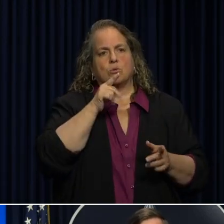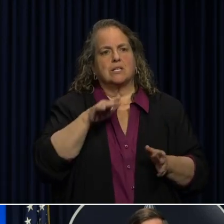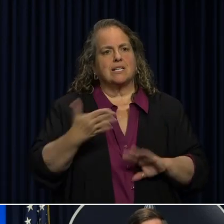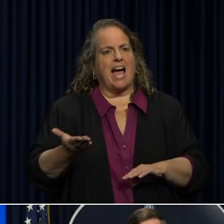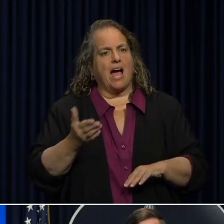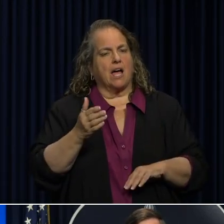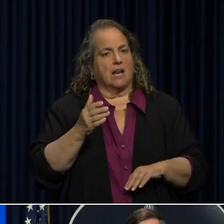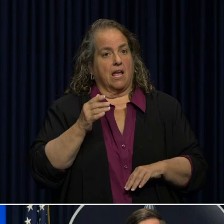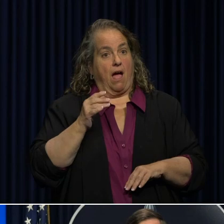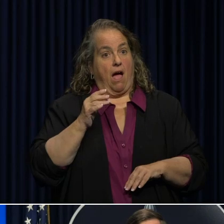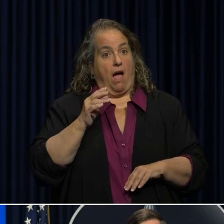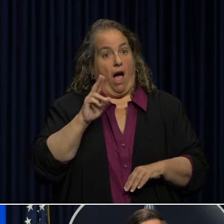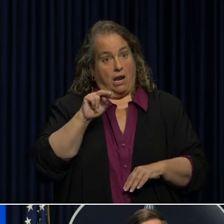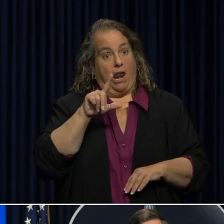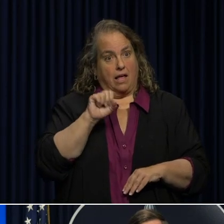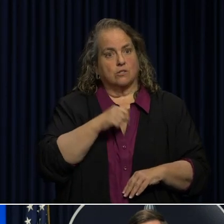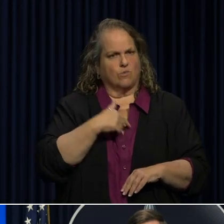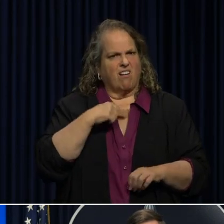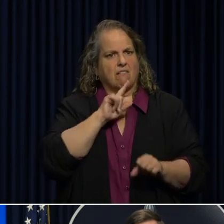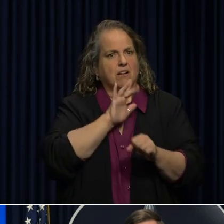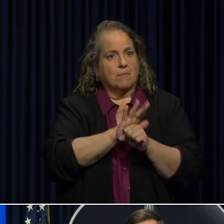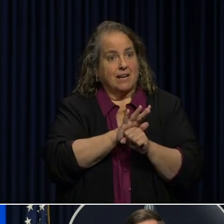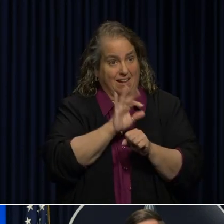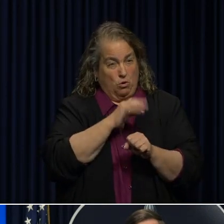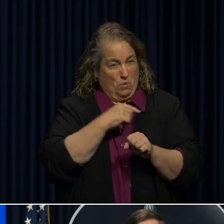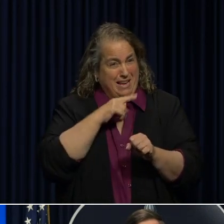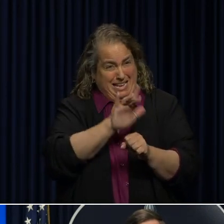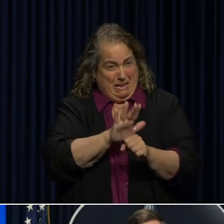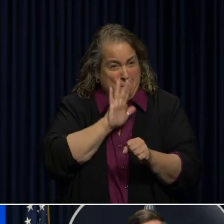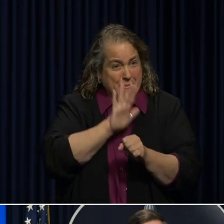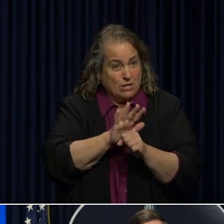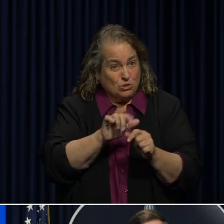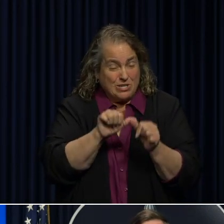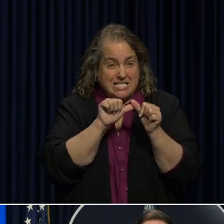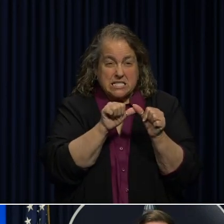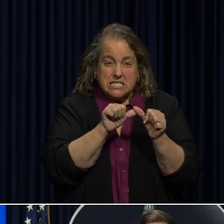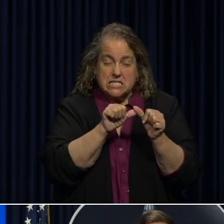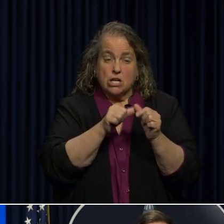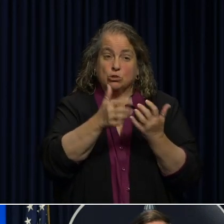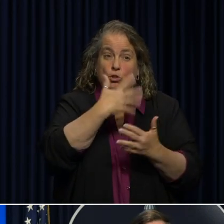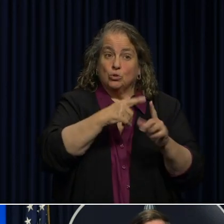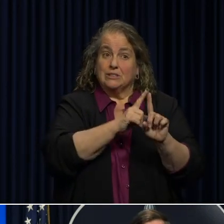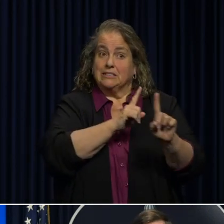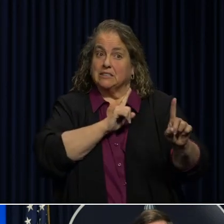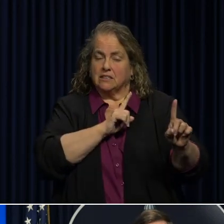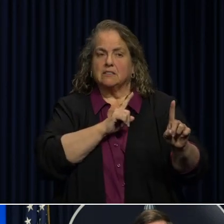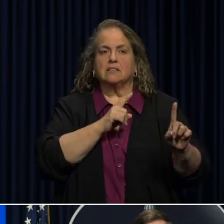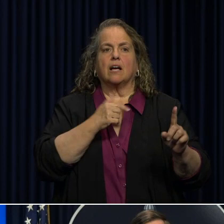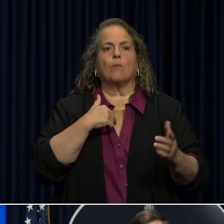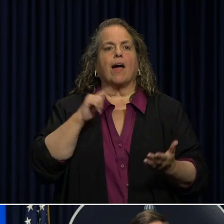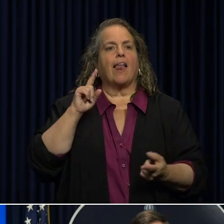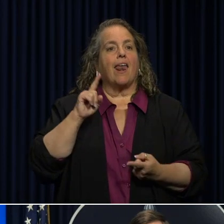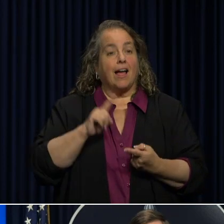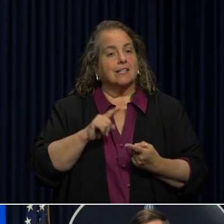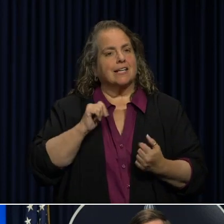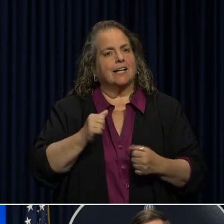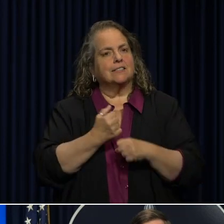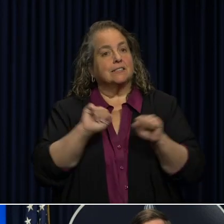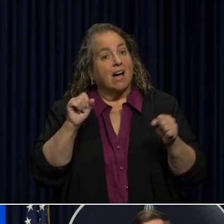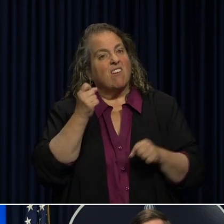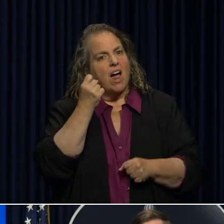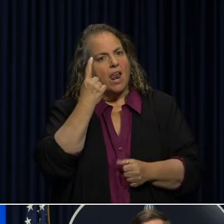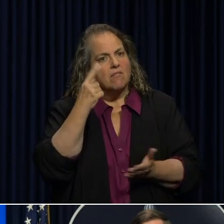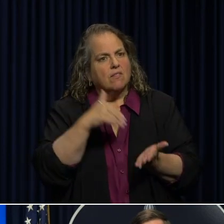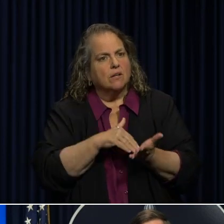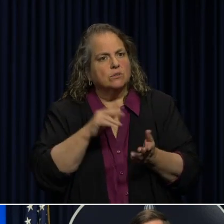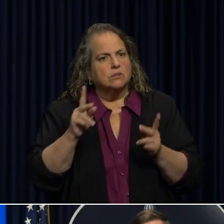committed to social distancing or not. You have risen to the challenge, and we got to keep it up. There's light at the end of the